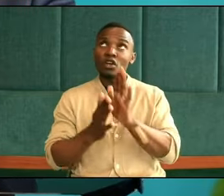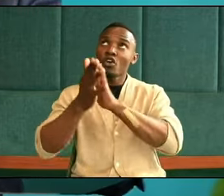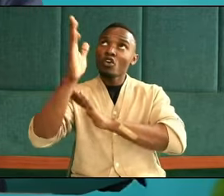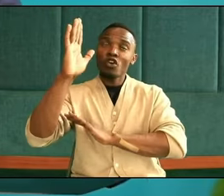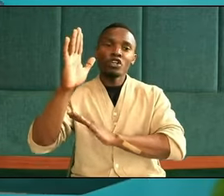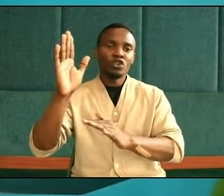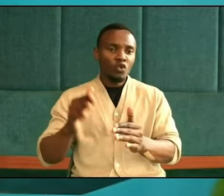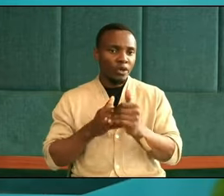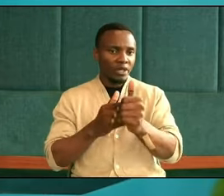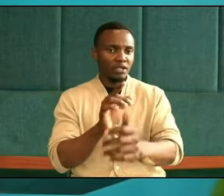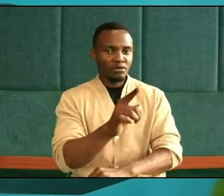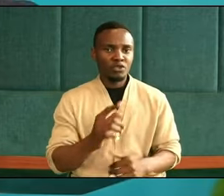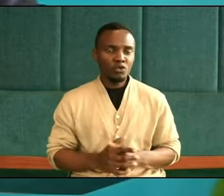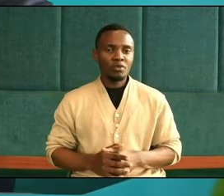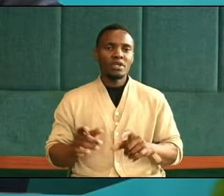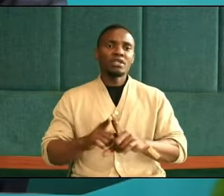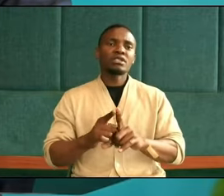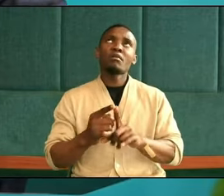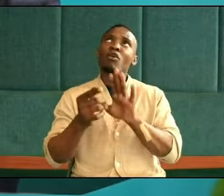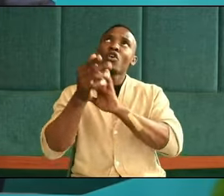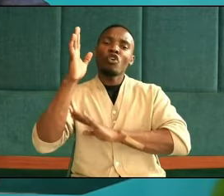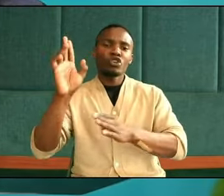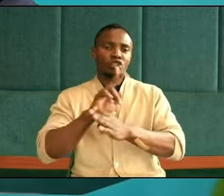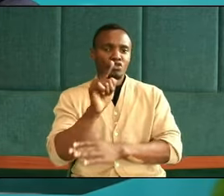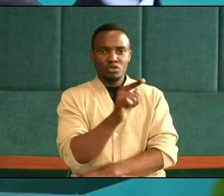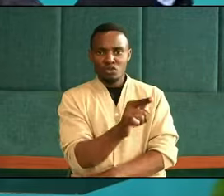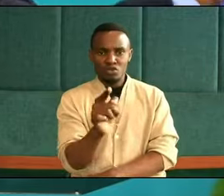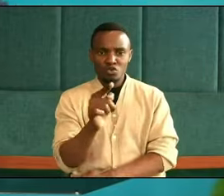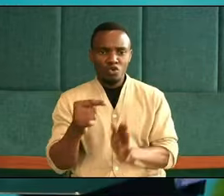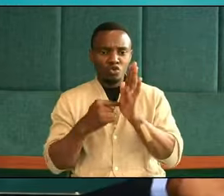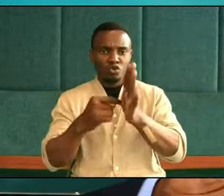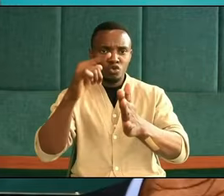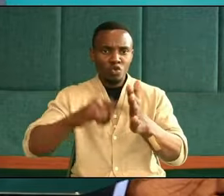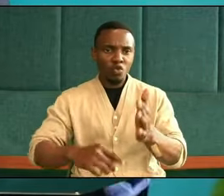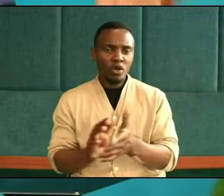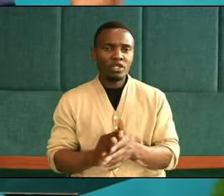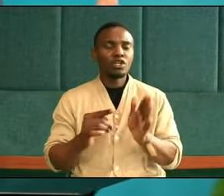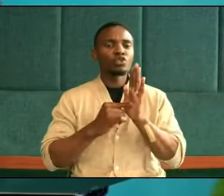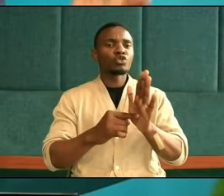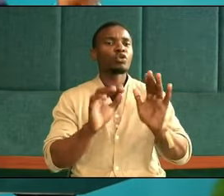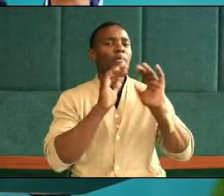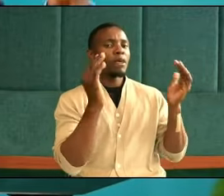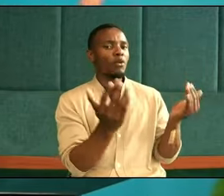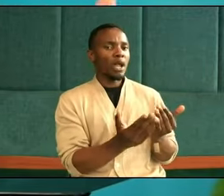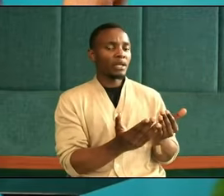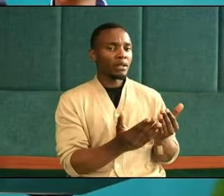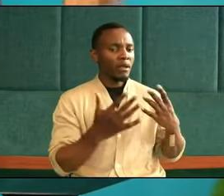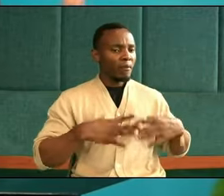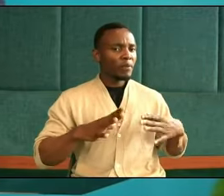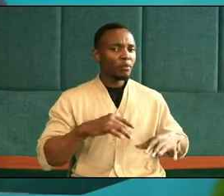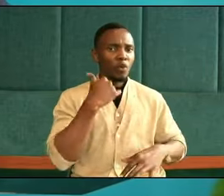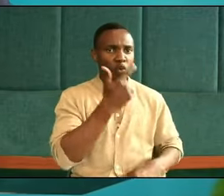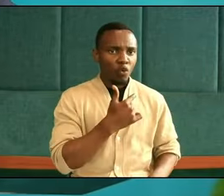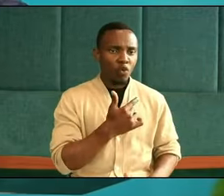The Lord is simply positioning you to use you to demonstrate to the world that those who depend on